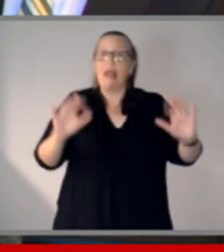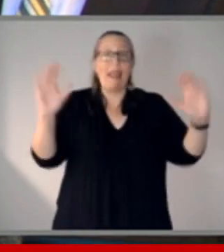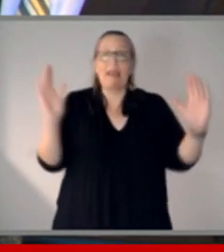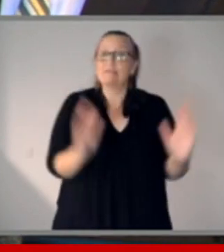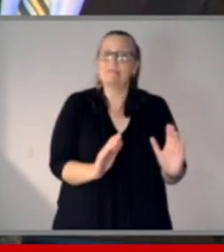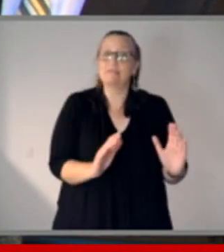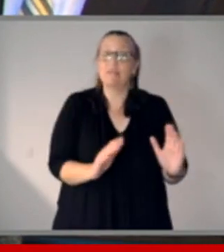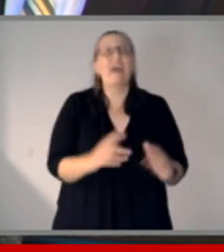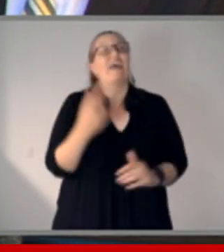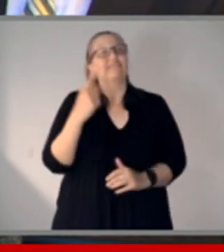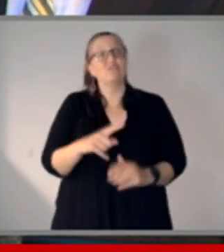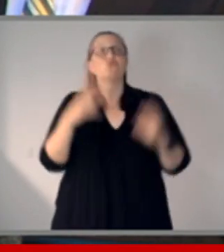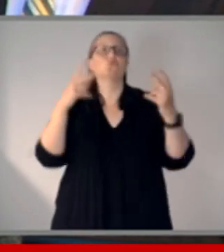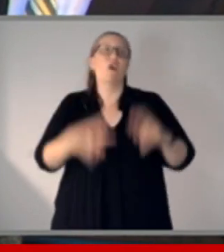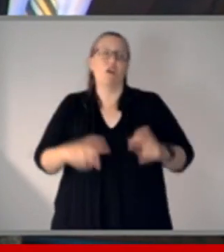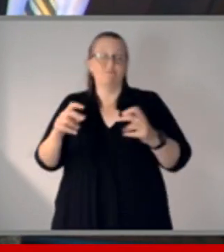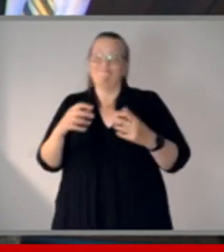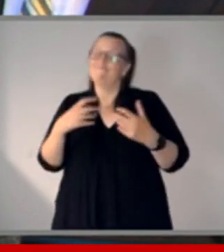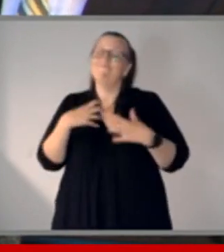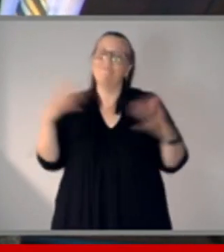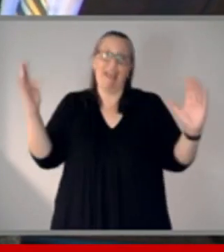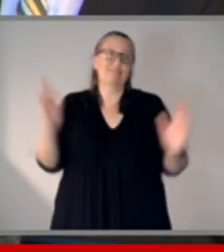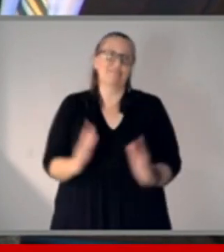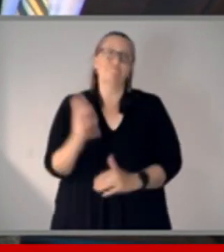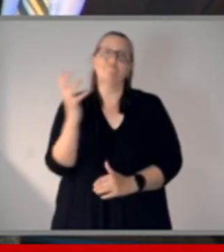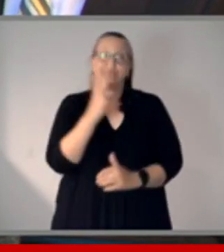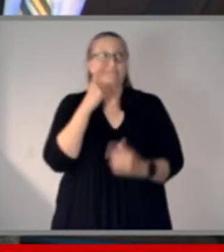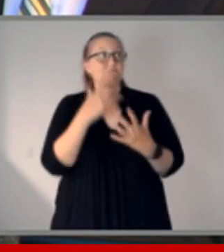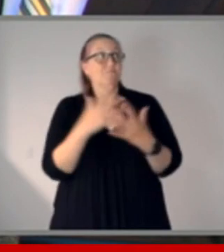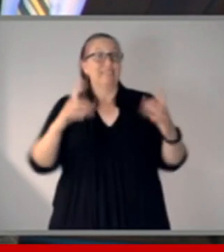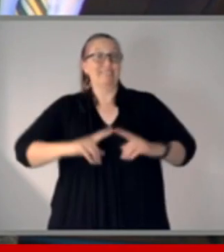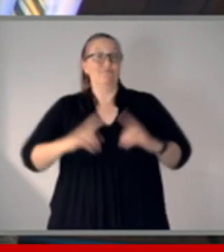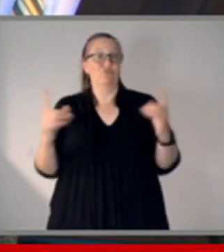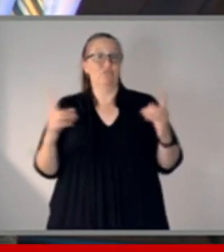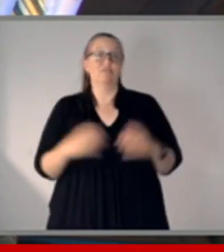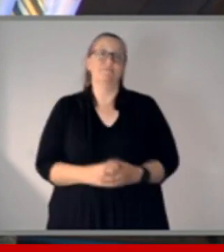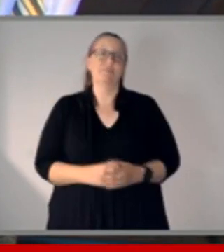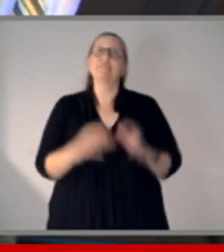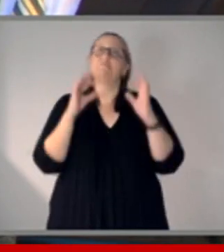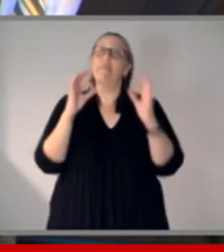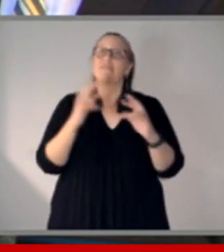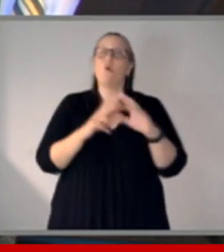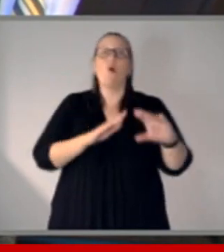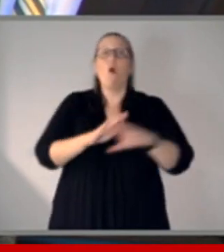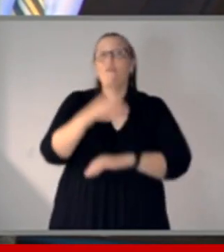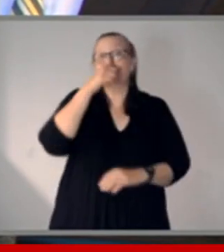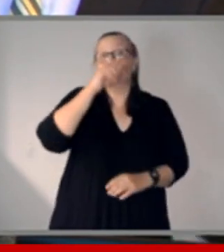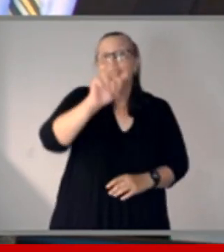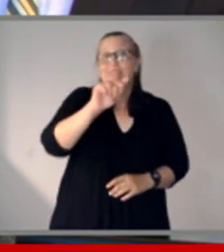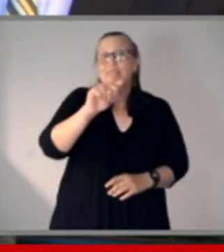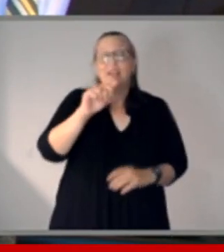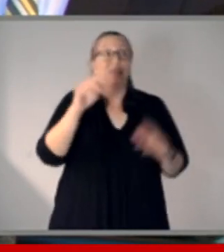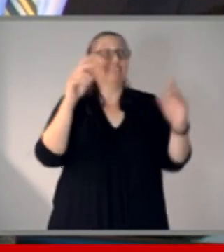terms of last year versus this year, a big difference in terms of that over 60 age group, much lower death rate and